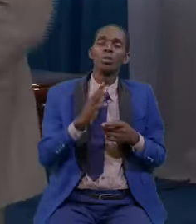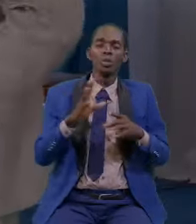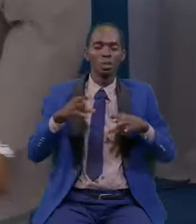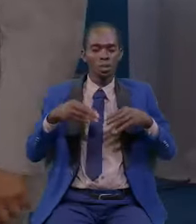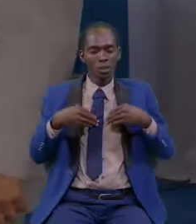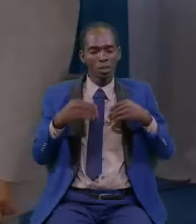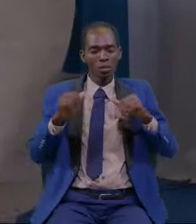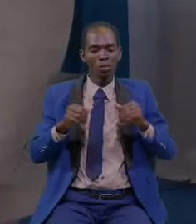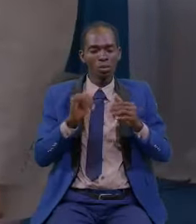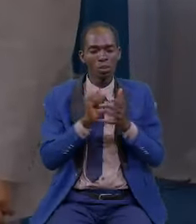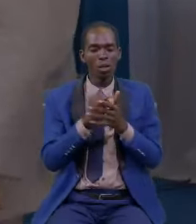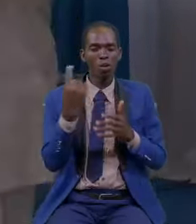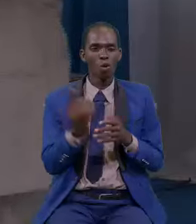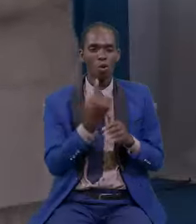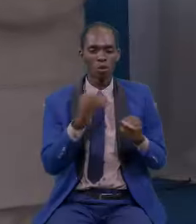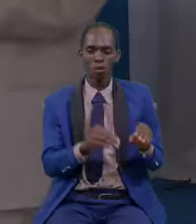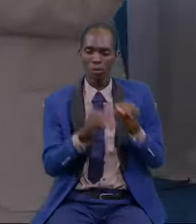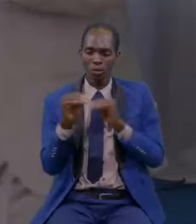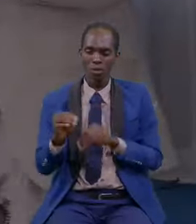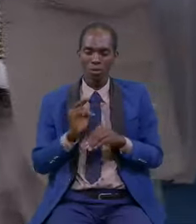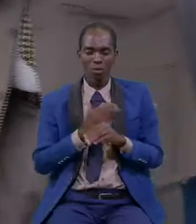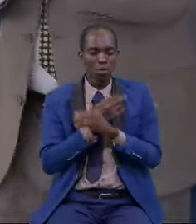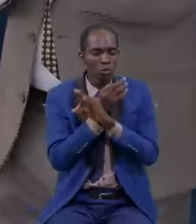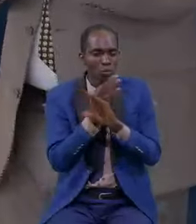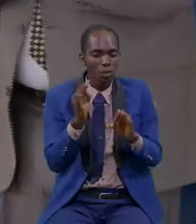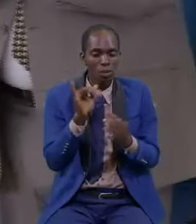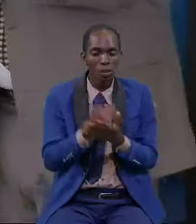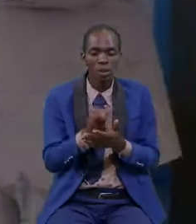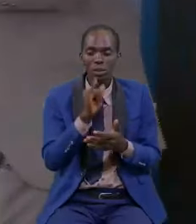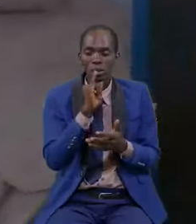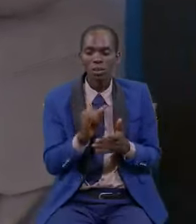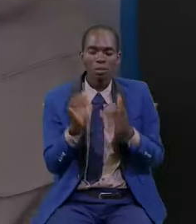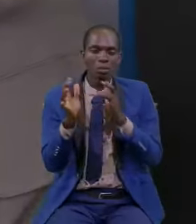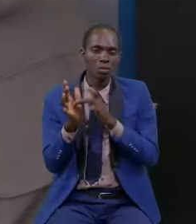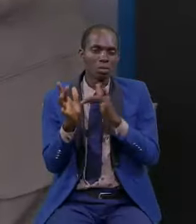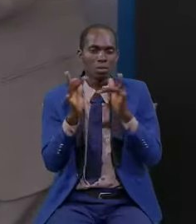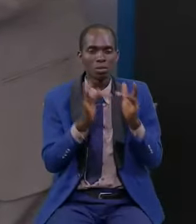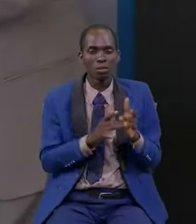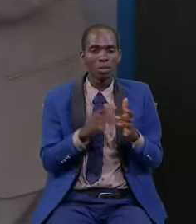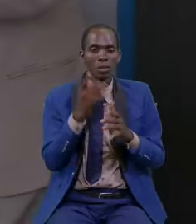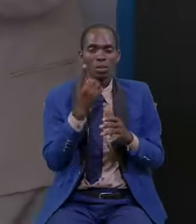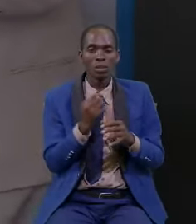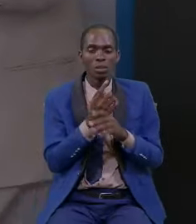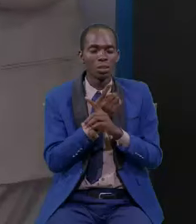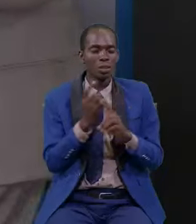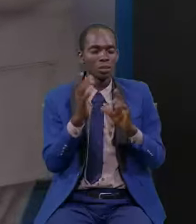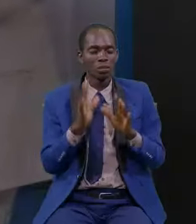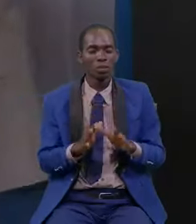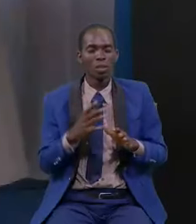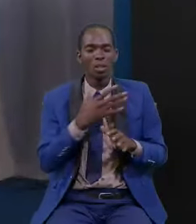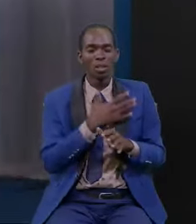free. His name is Jesus. It says the deliverer and he shall turn